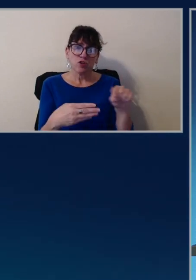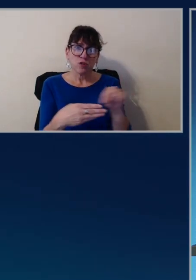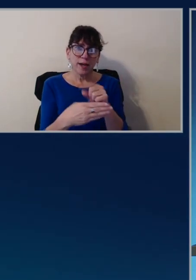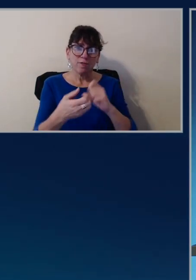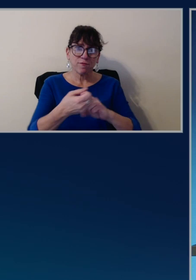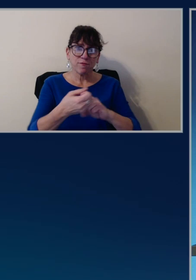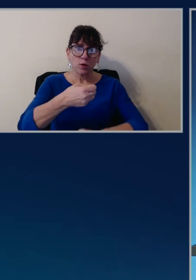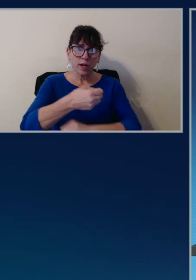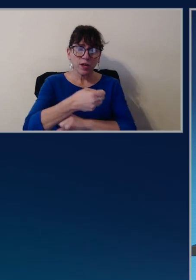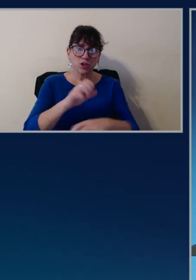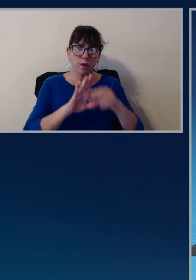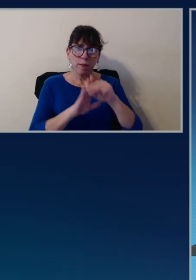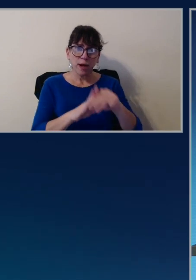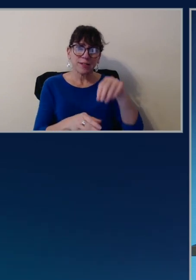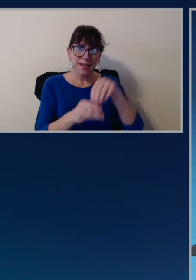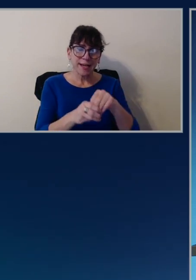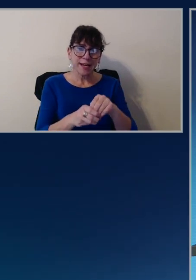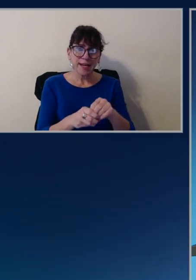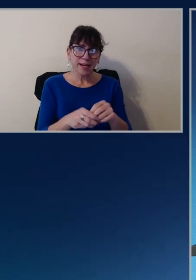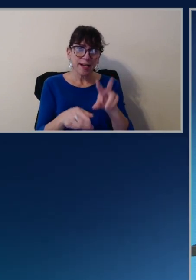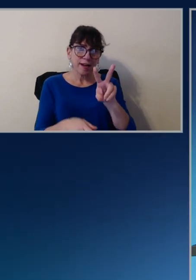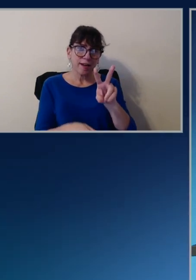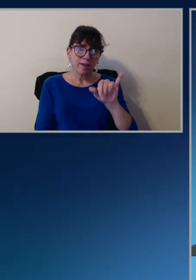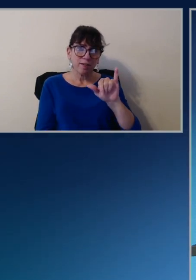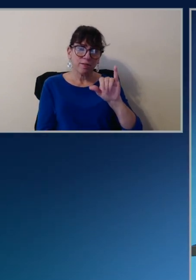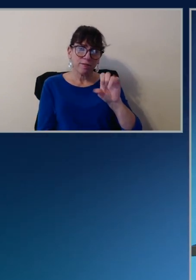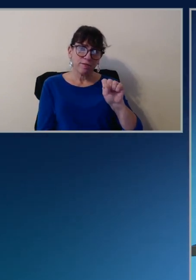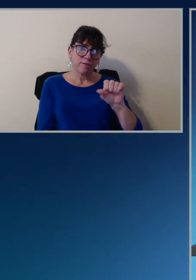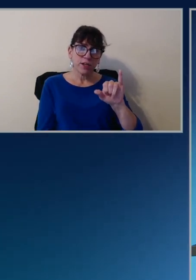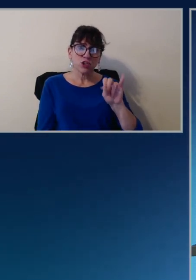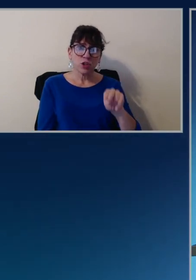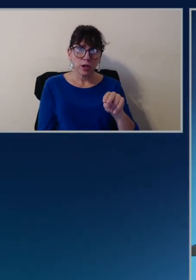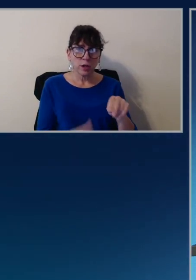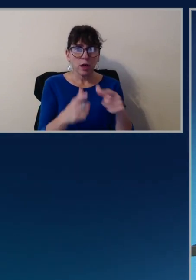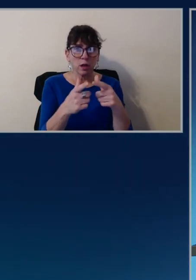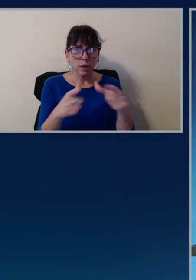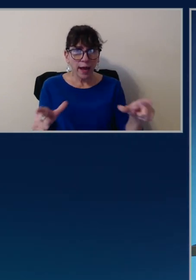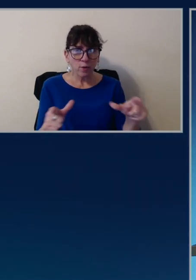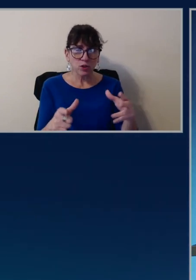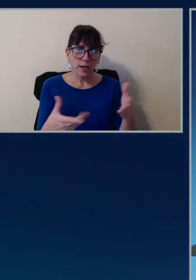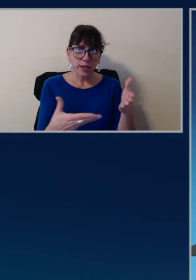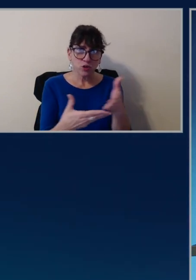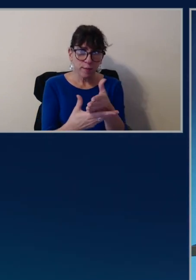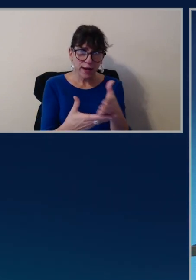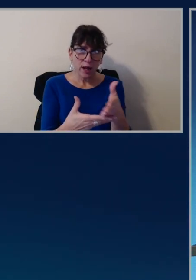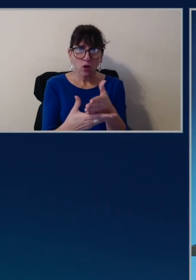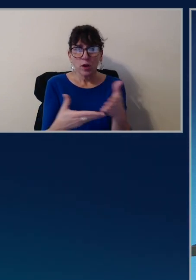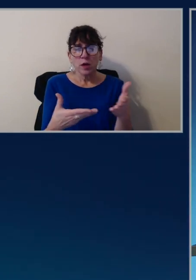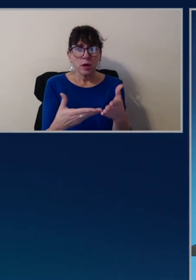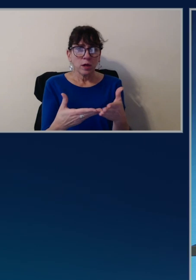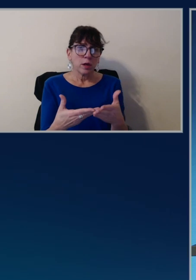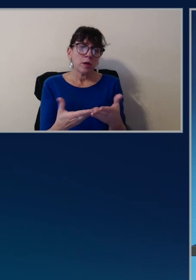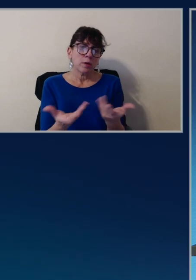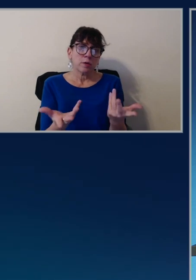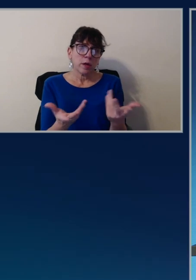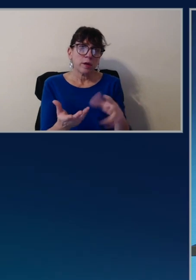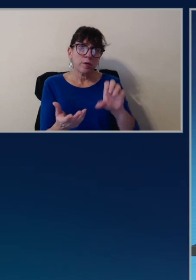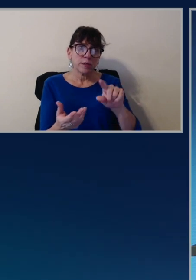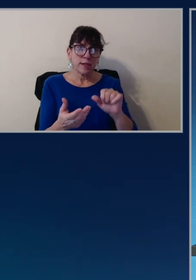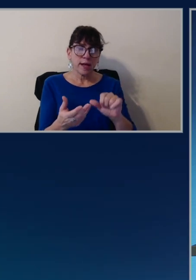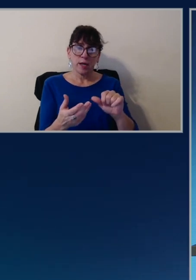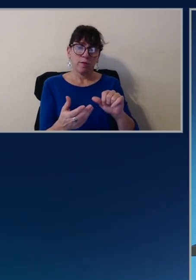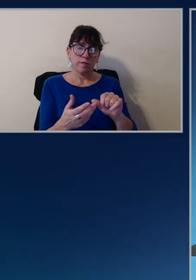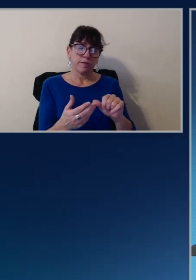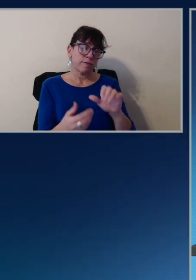in vision, as well as language, as well as intermediary. I give you lots of state-of-the-art examples of really